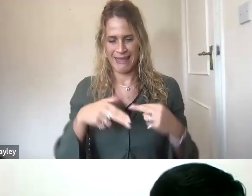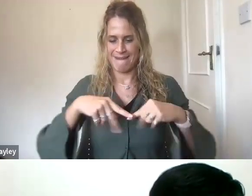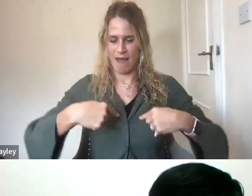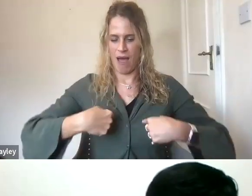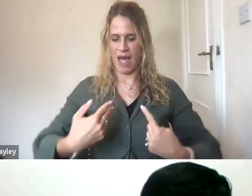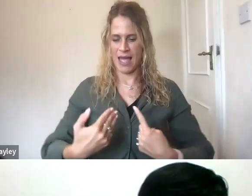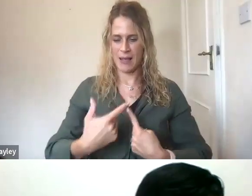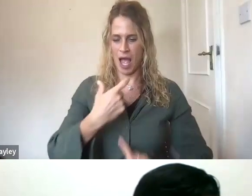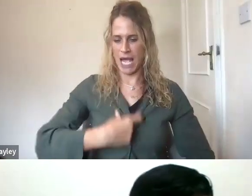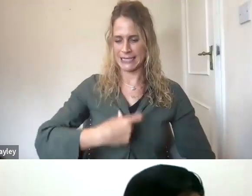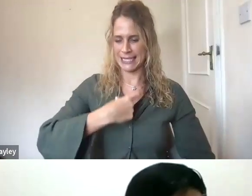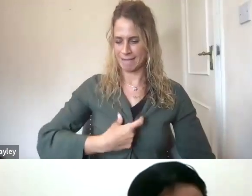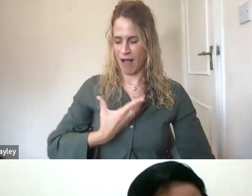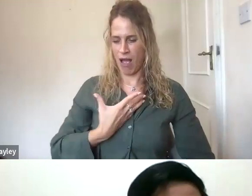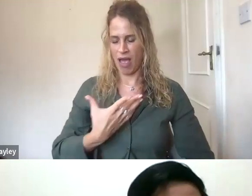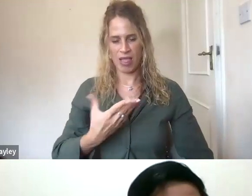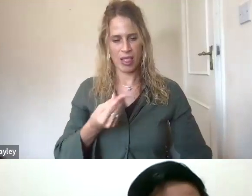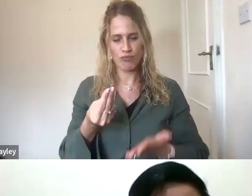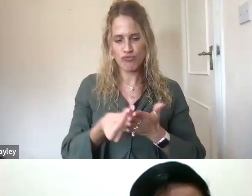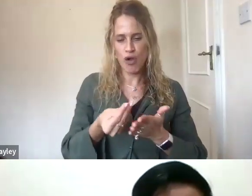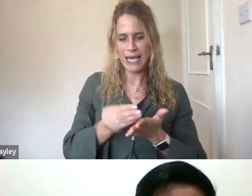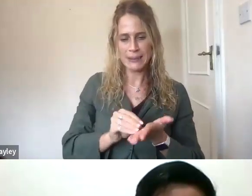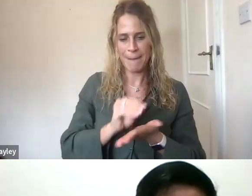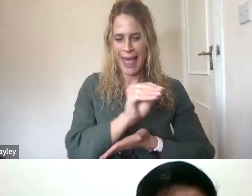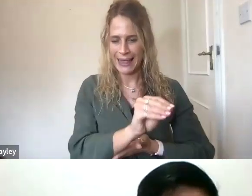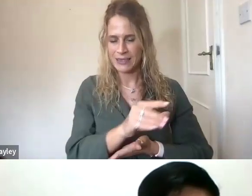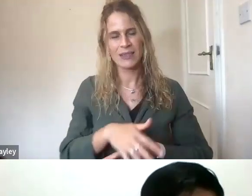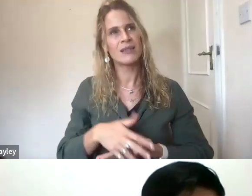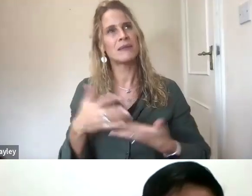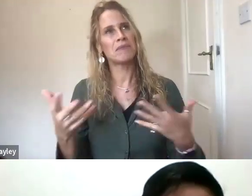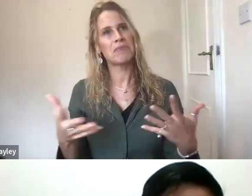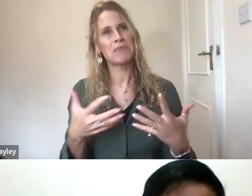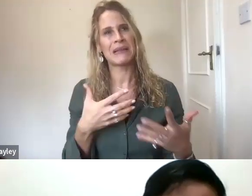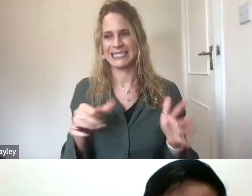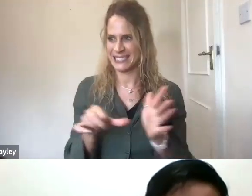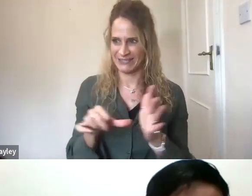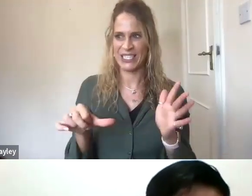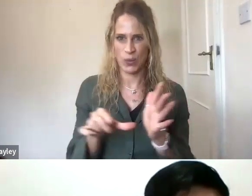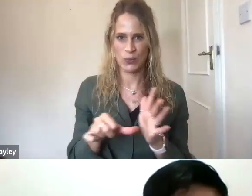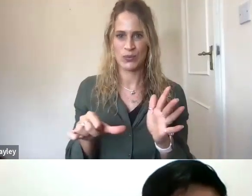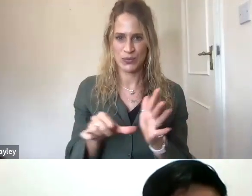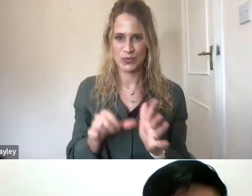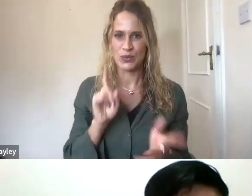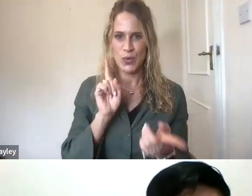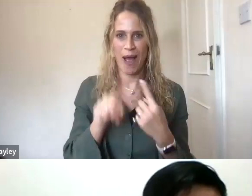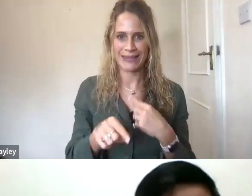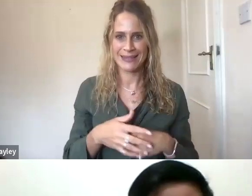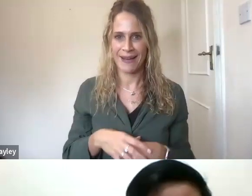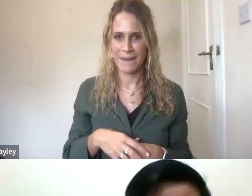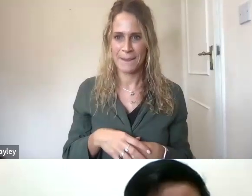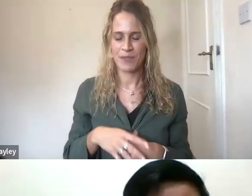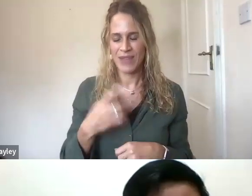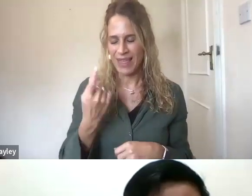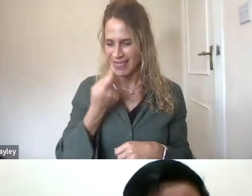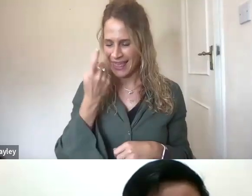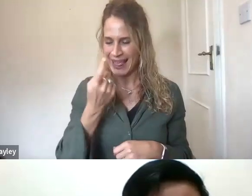for the price paid, I feel like that's really hard to answer. I think, I mean, the